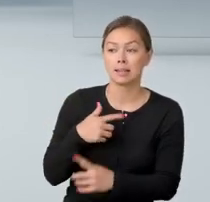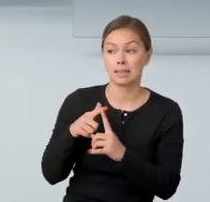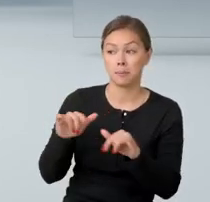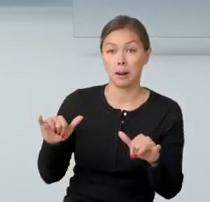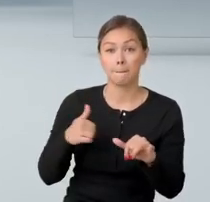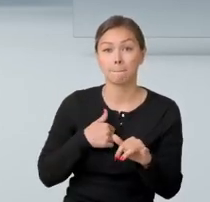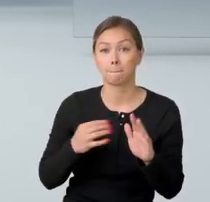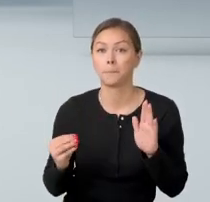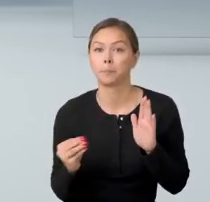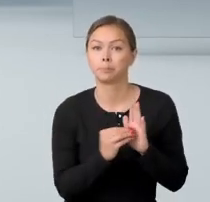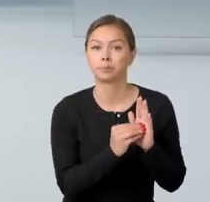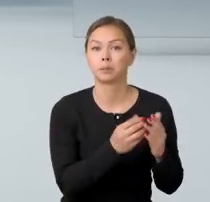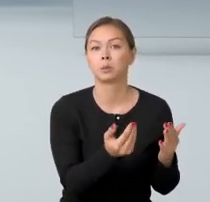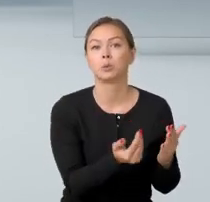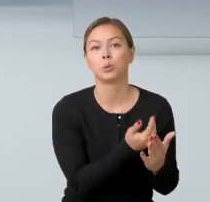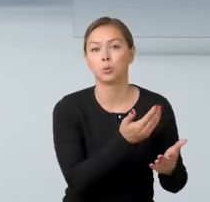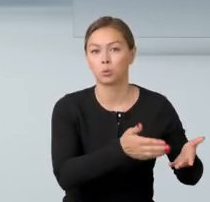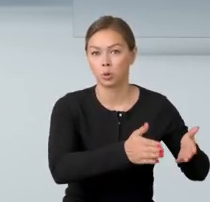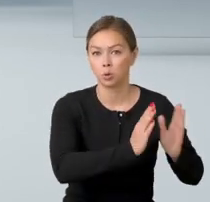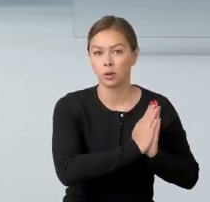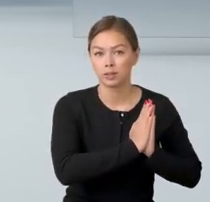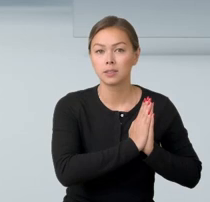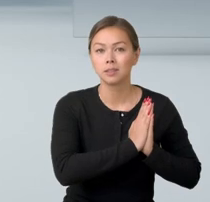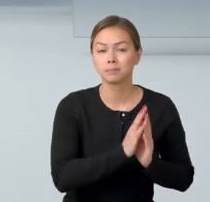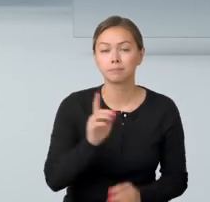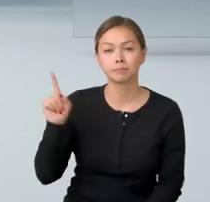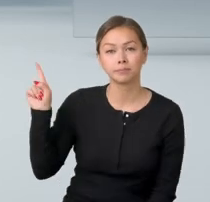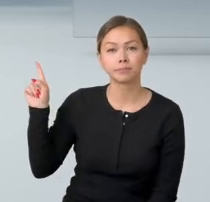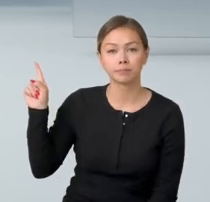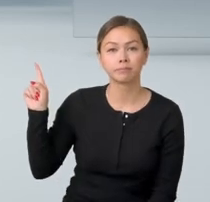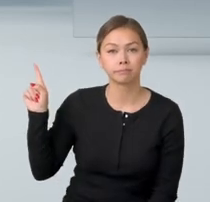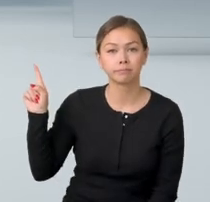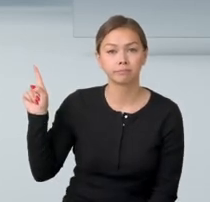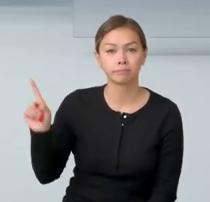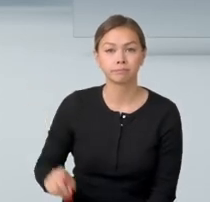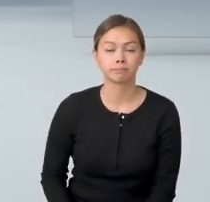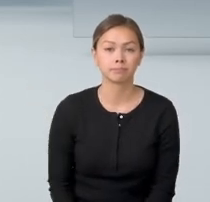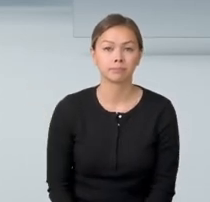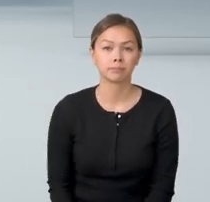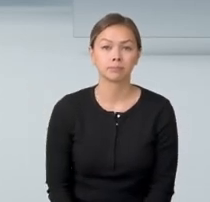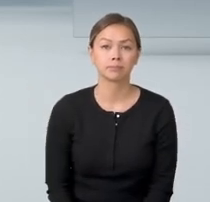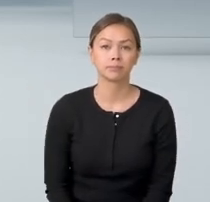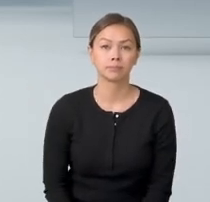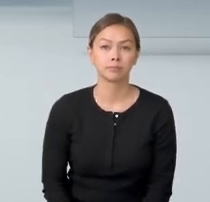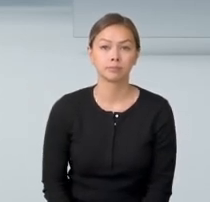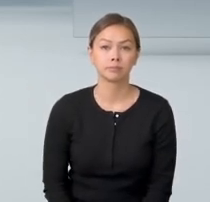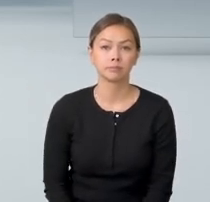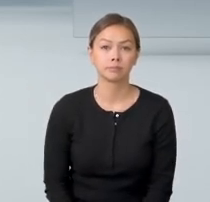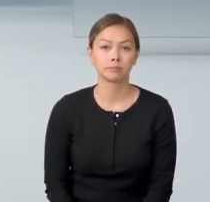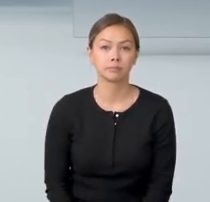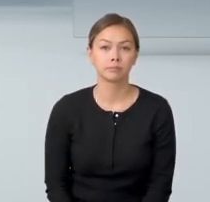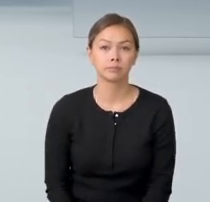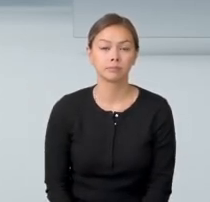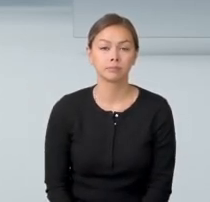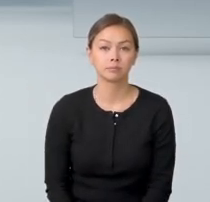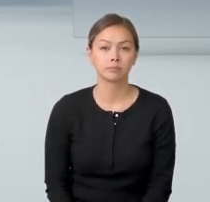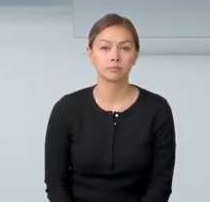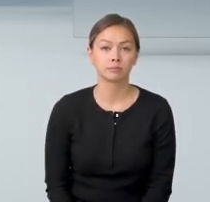and I also positively have been created a new request